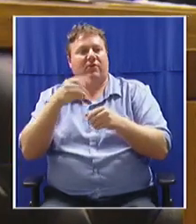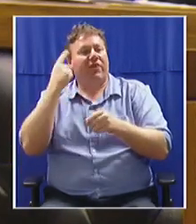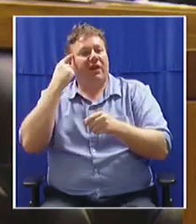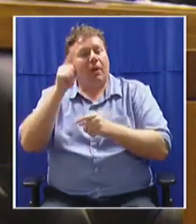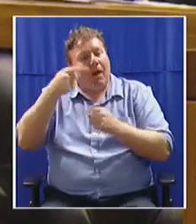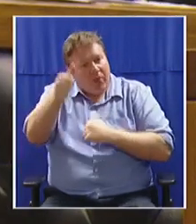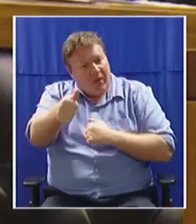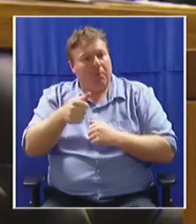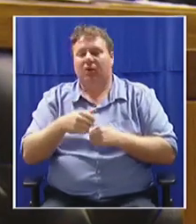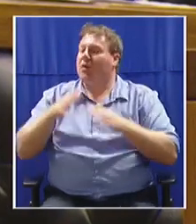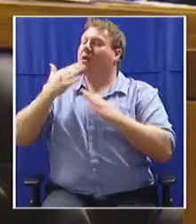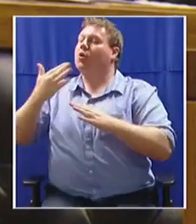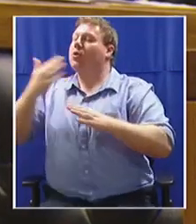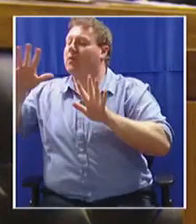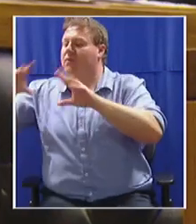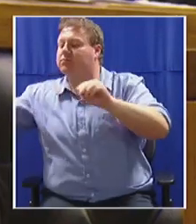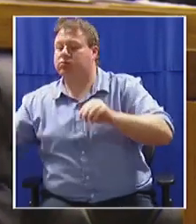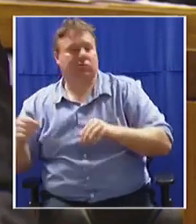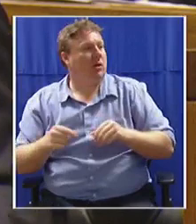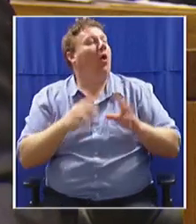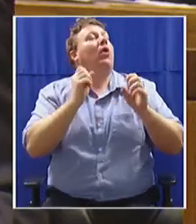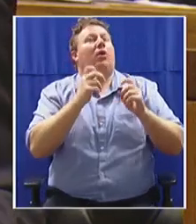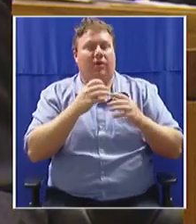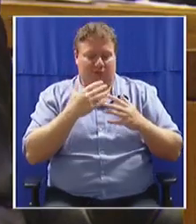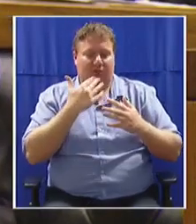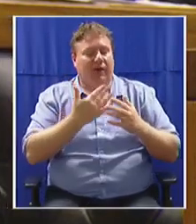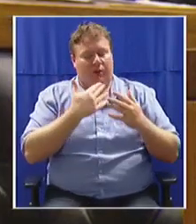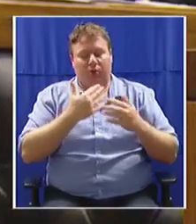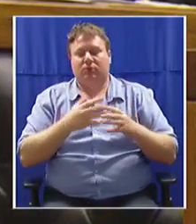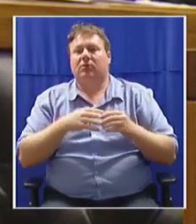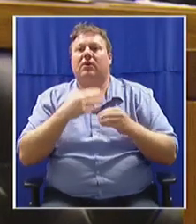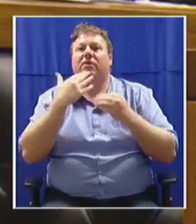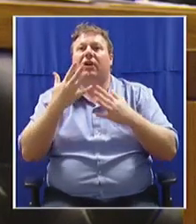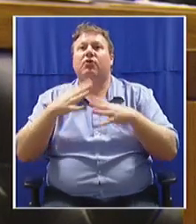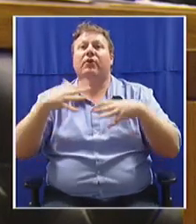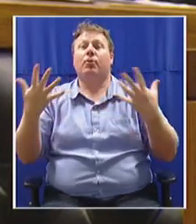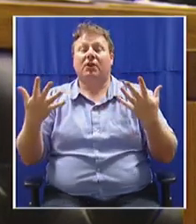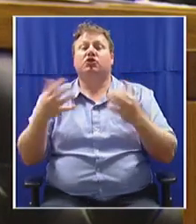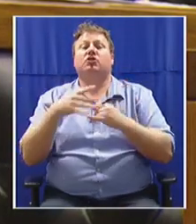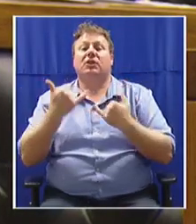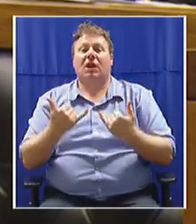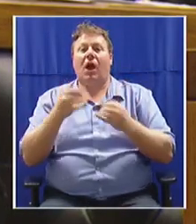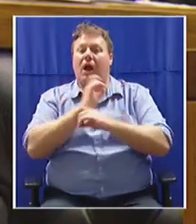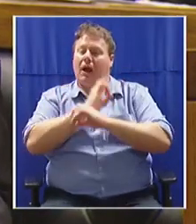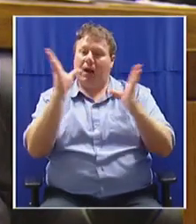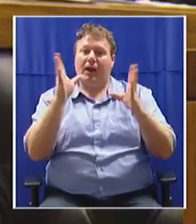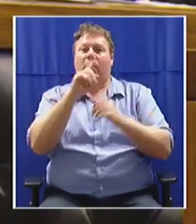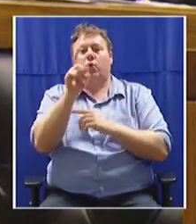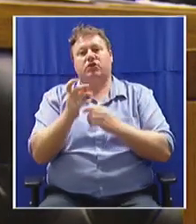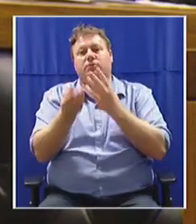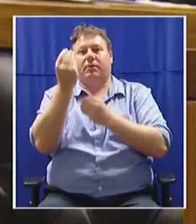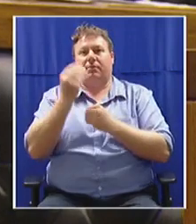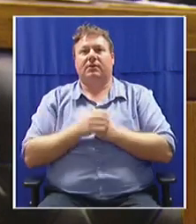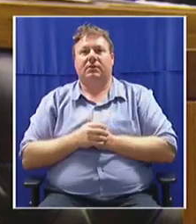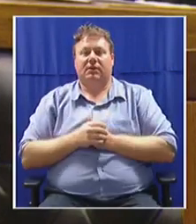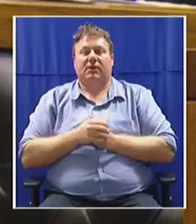Thank you very much. At least now it's clear I've heard the question. Well, national government